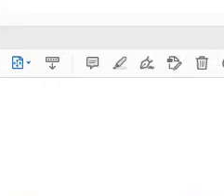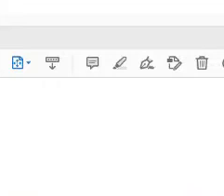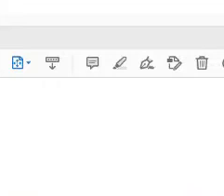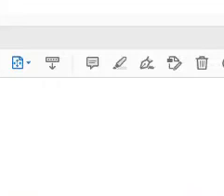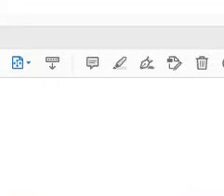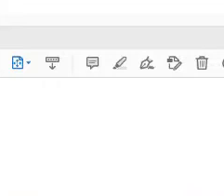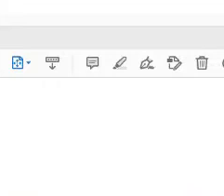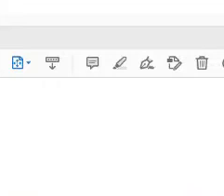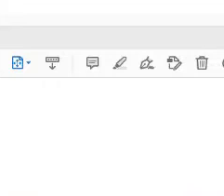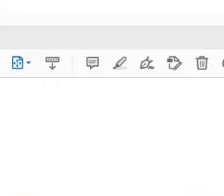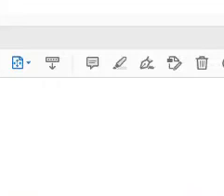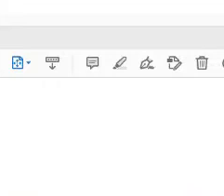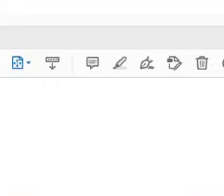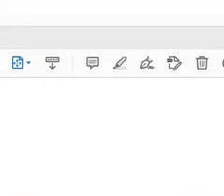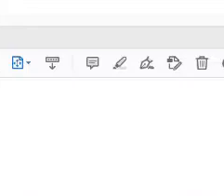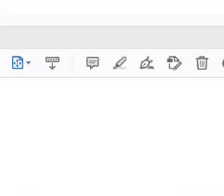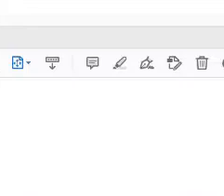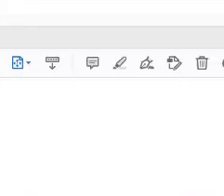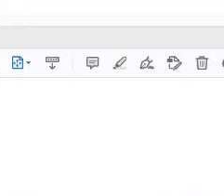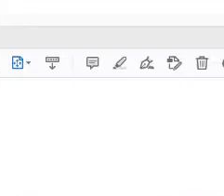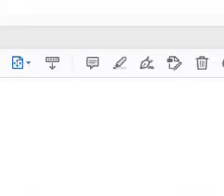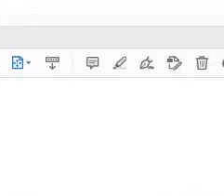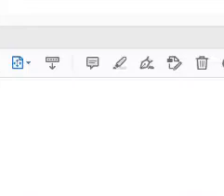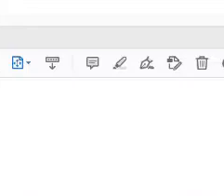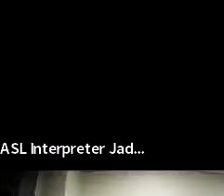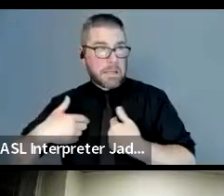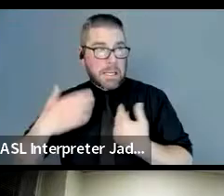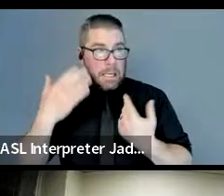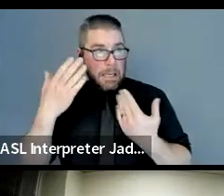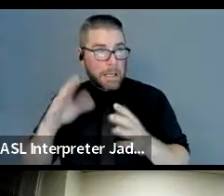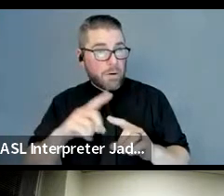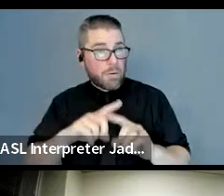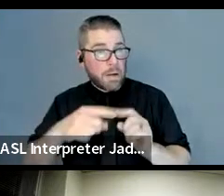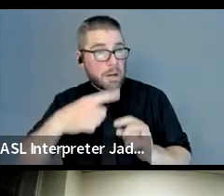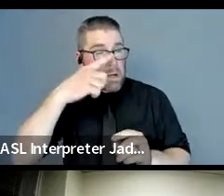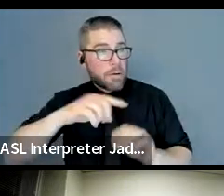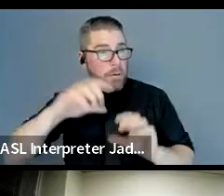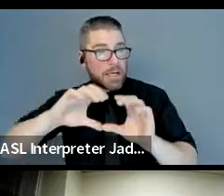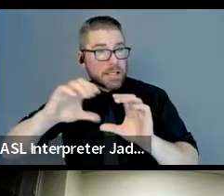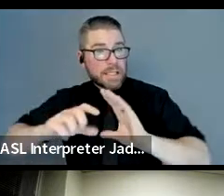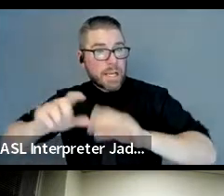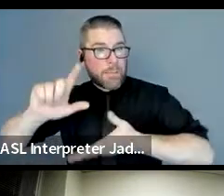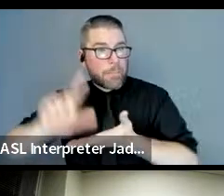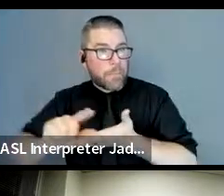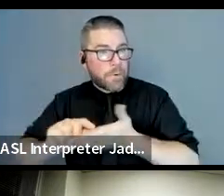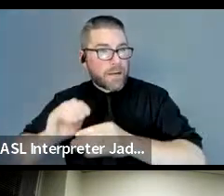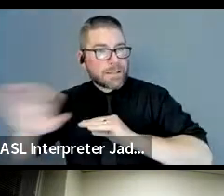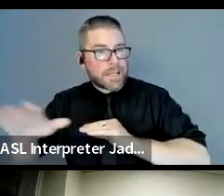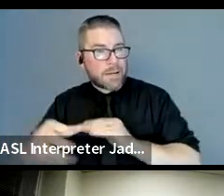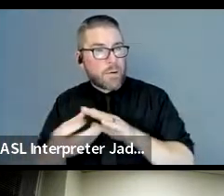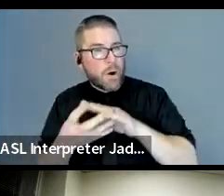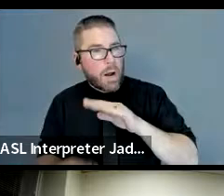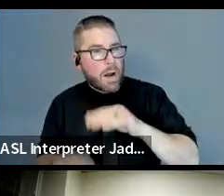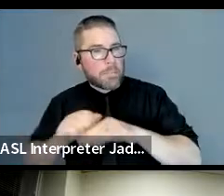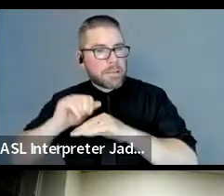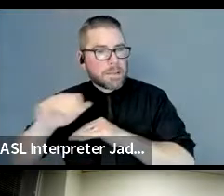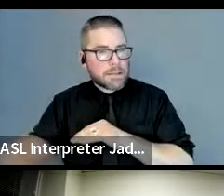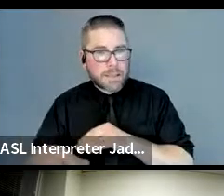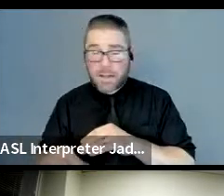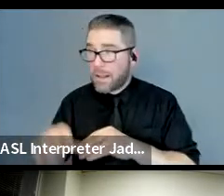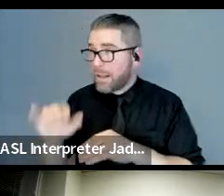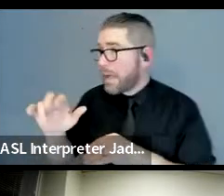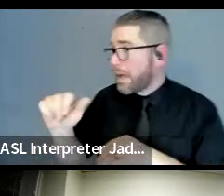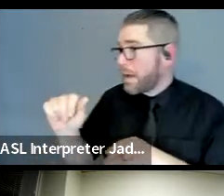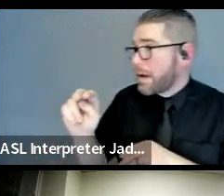save the chat, but yeah, if you could provide us with the chat, that would be really helpful. Yeah, is that Annie? Sorry, you were kind of muffled.